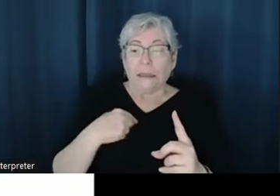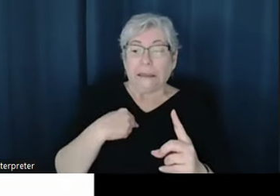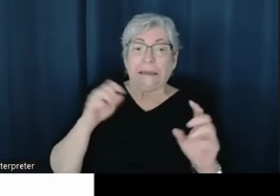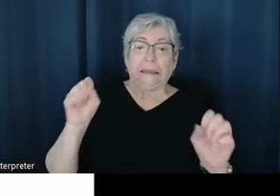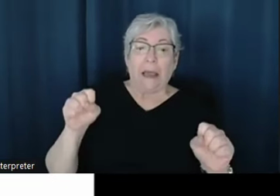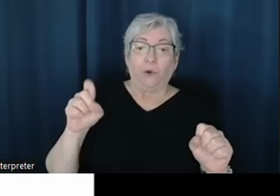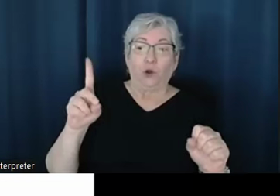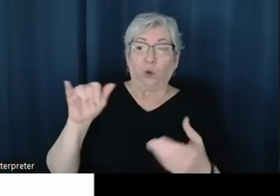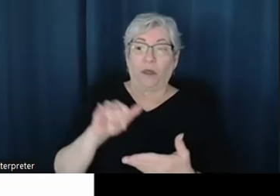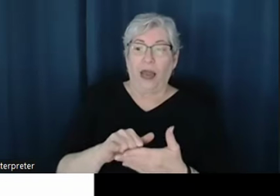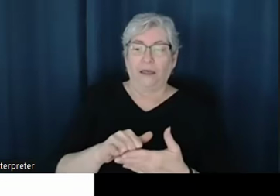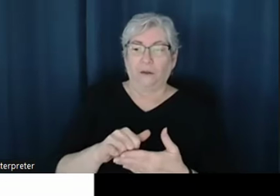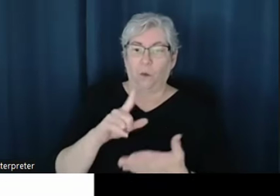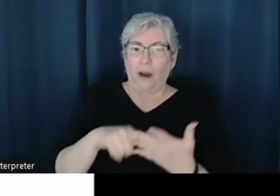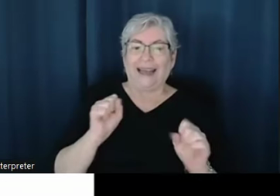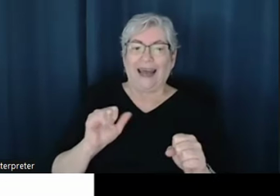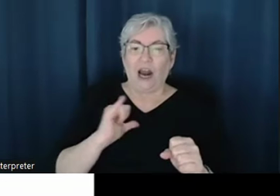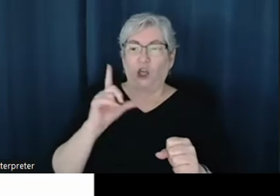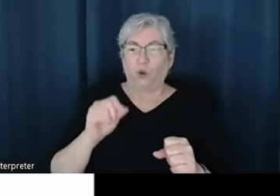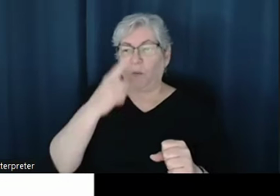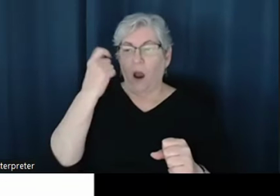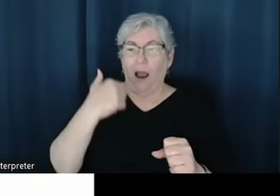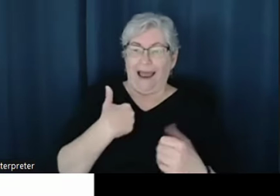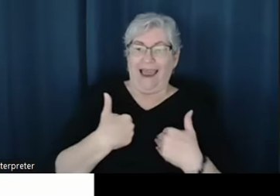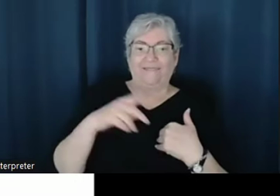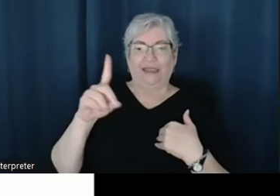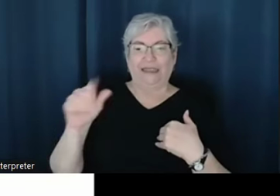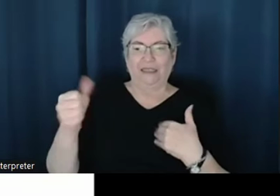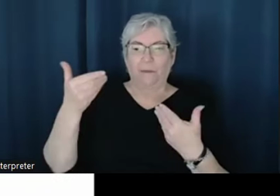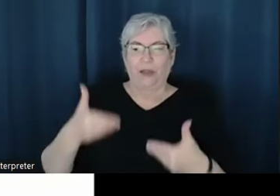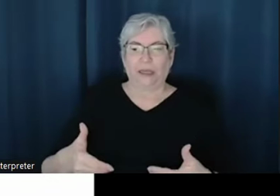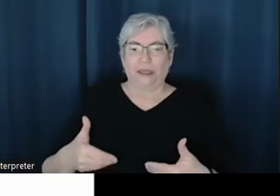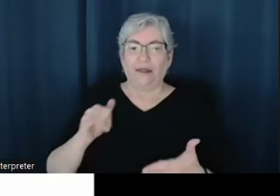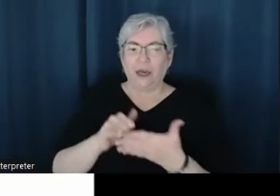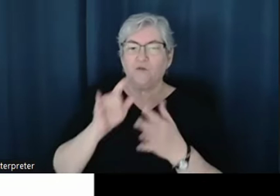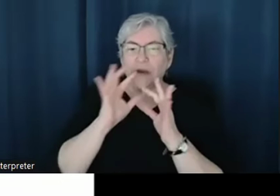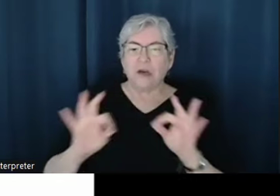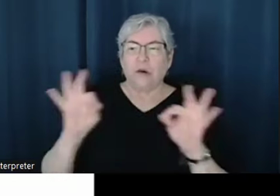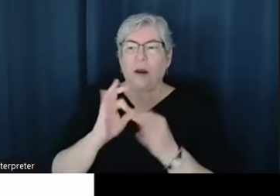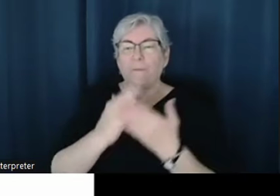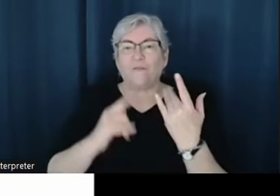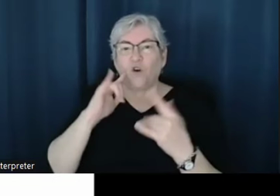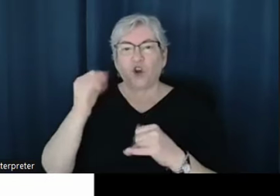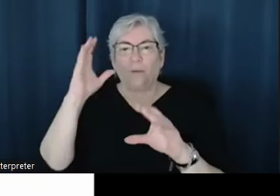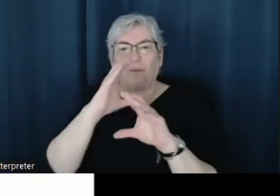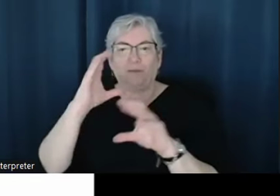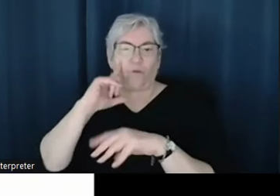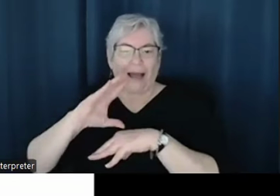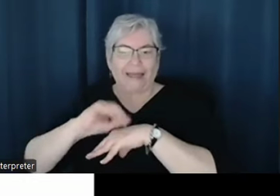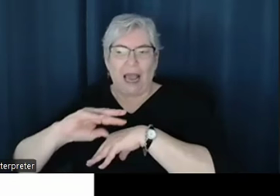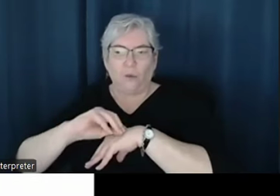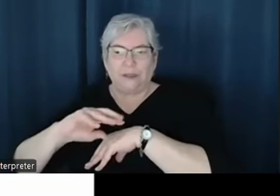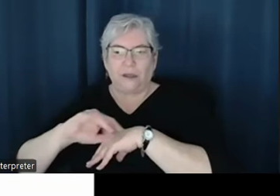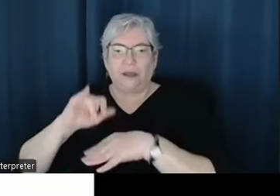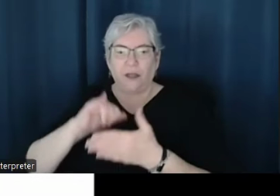to do it? Or what could I do given the nature of my disability? That's another critical piece of job exploration counseling, which should